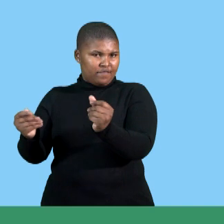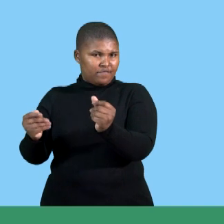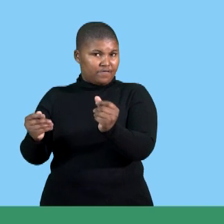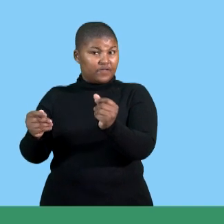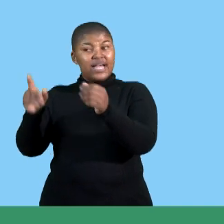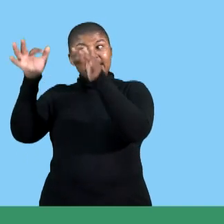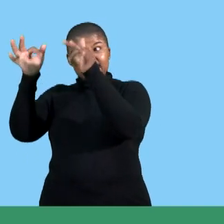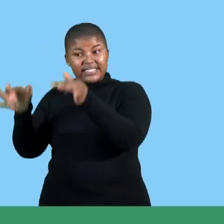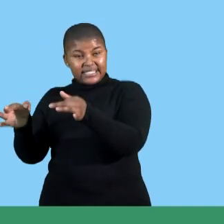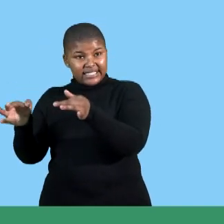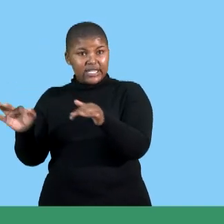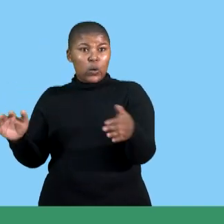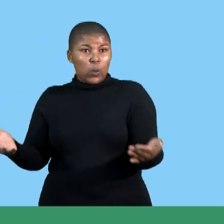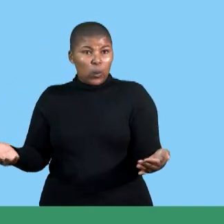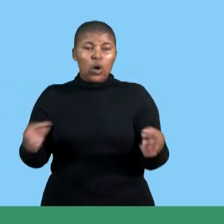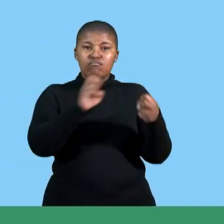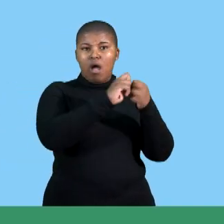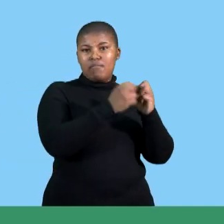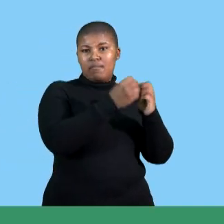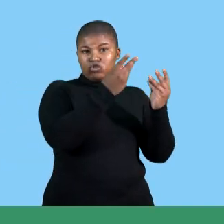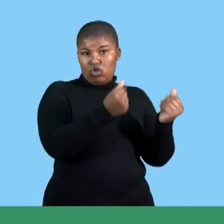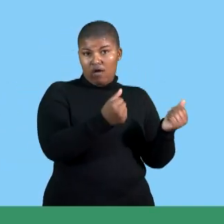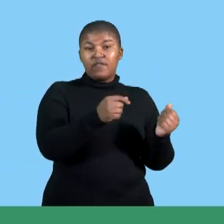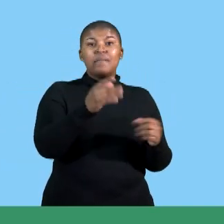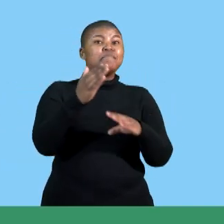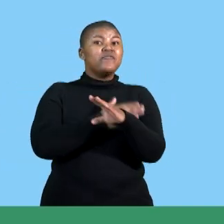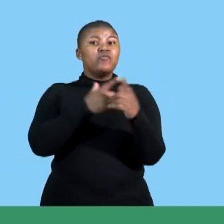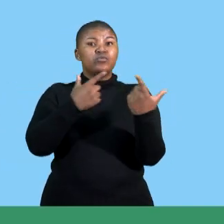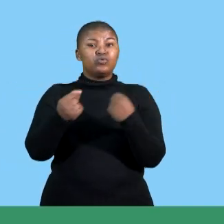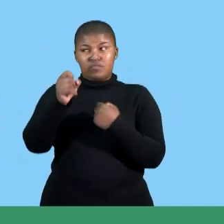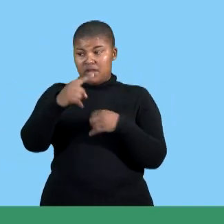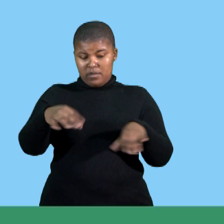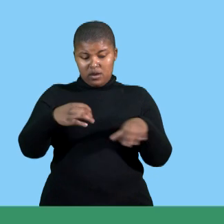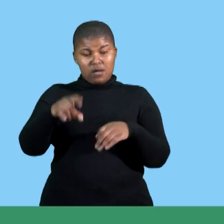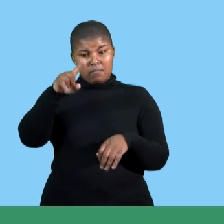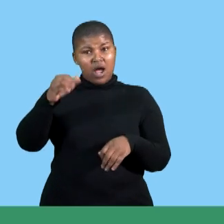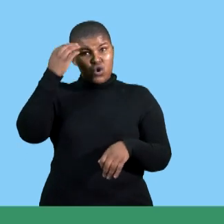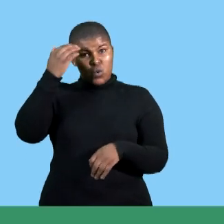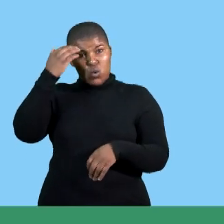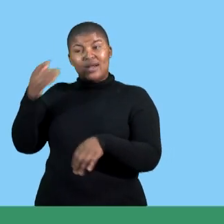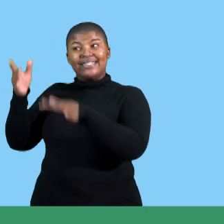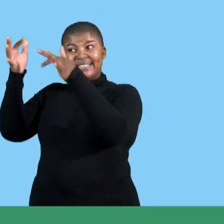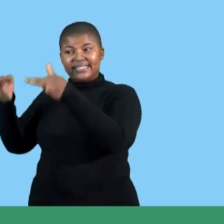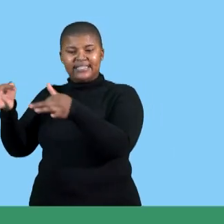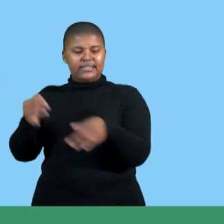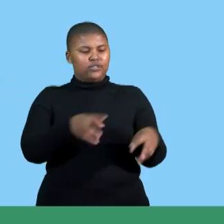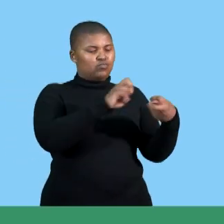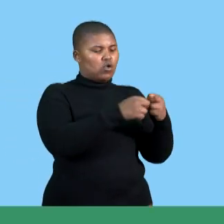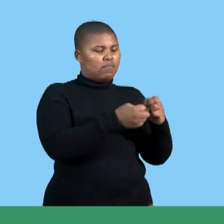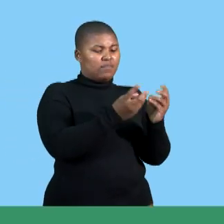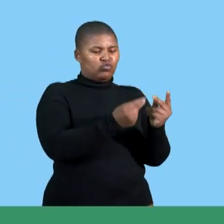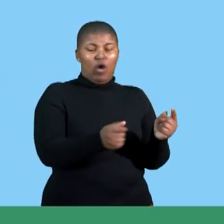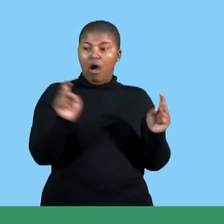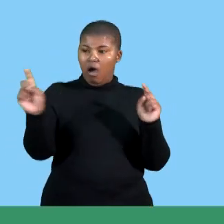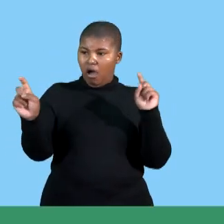in order for you to be able to understand, you need to know the differences between decision making and problem solving, because you